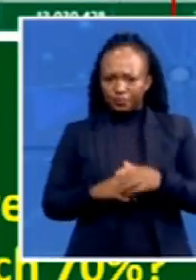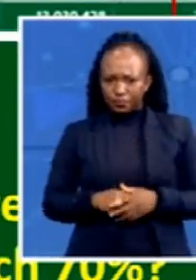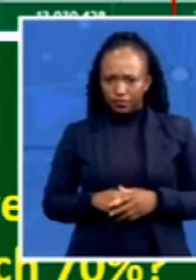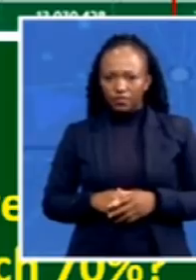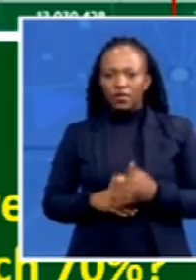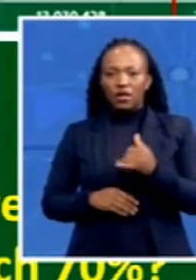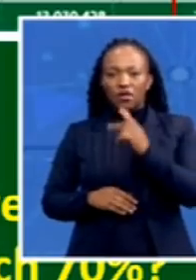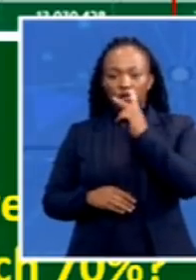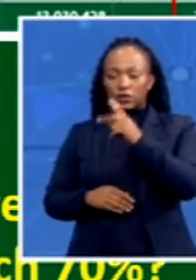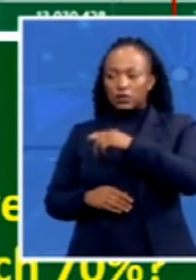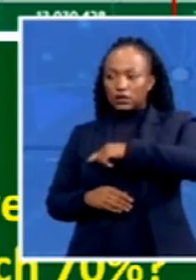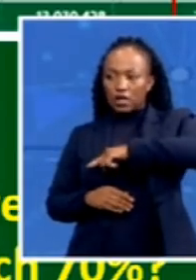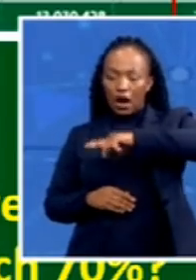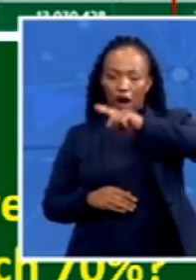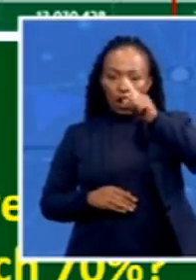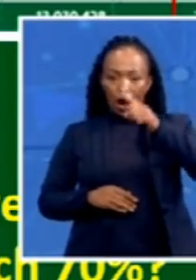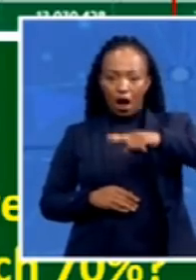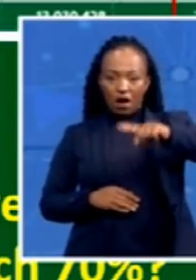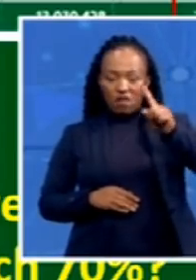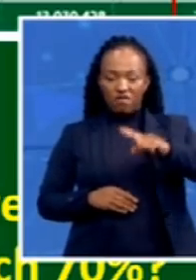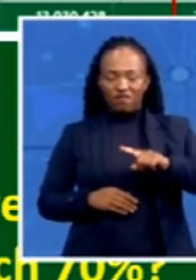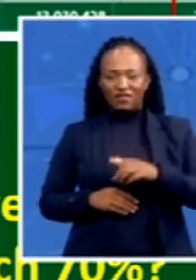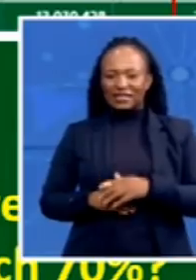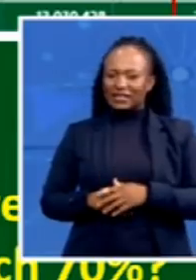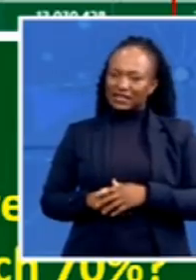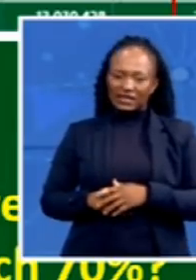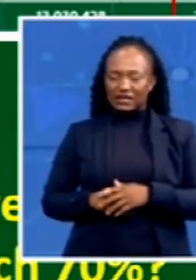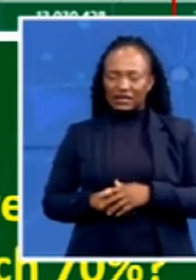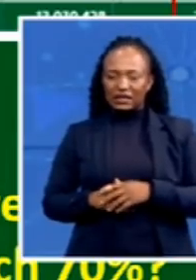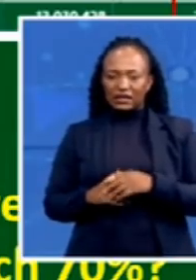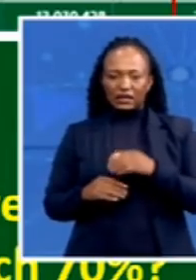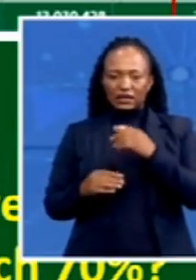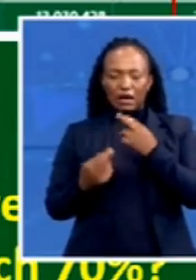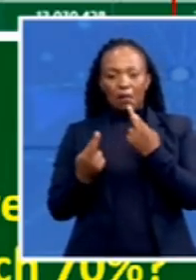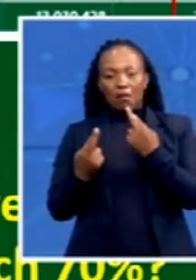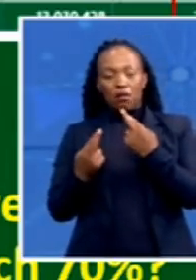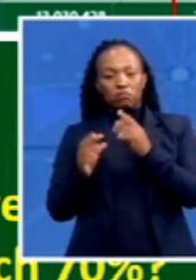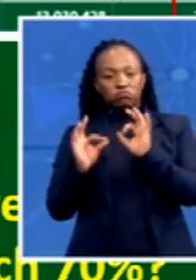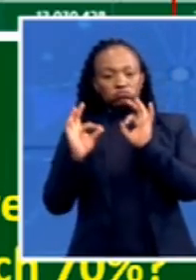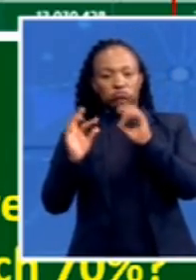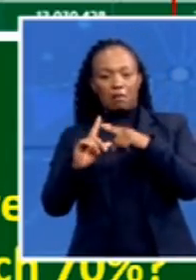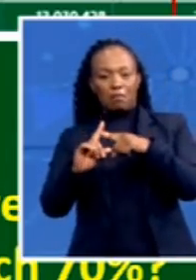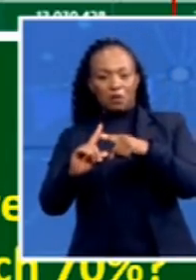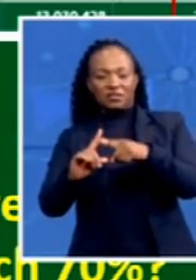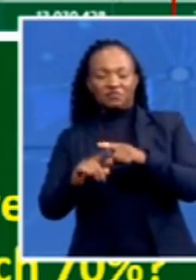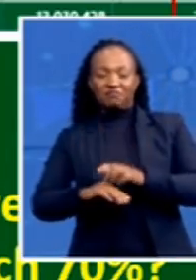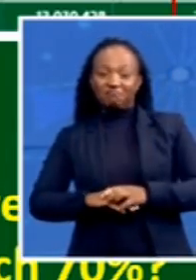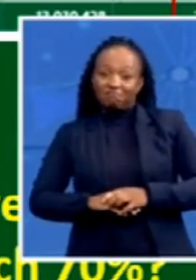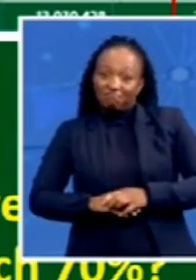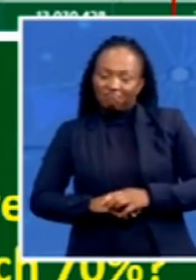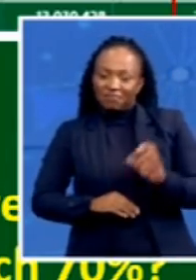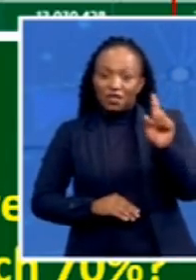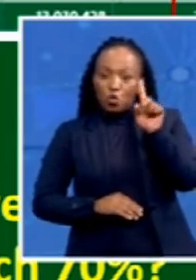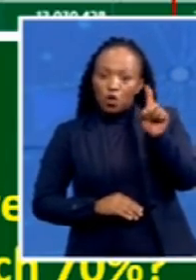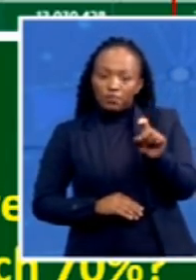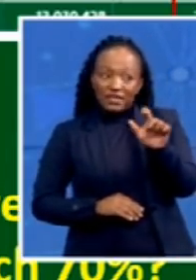so promising. So the question is, are we actually going to reach that 70% that we are supposed to be